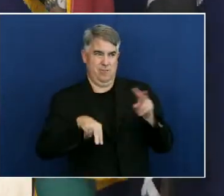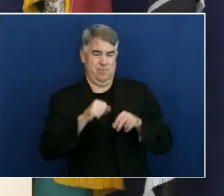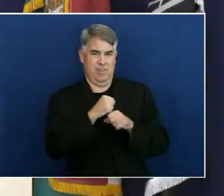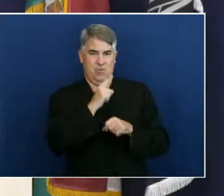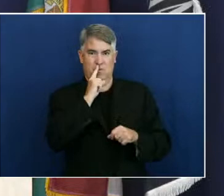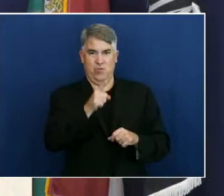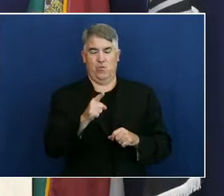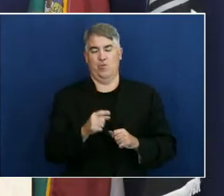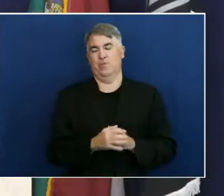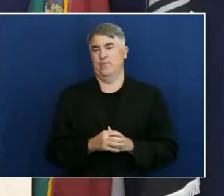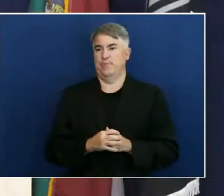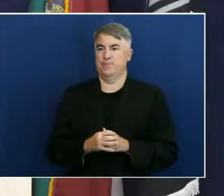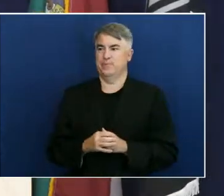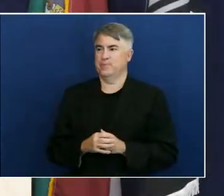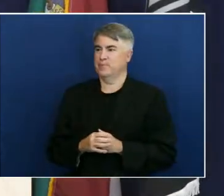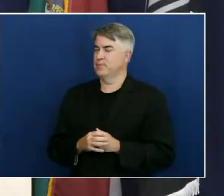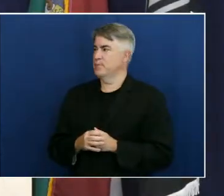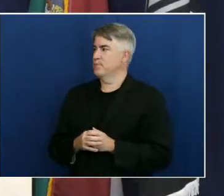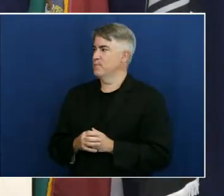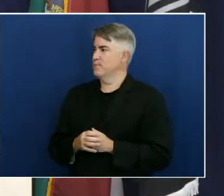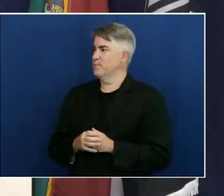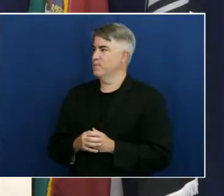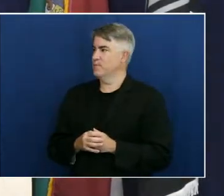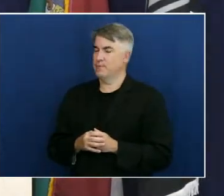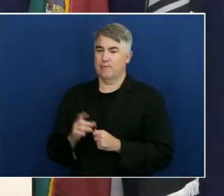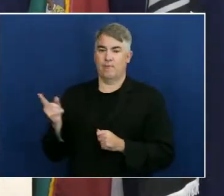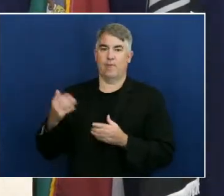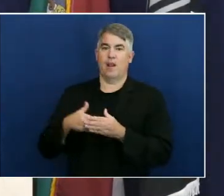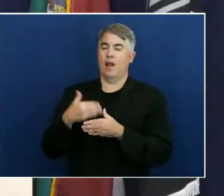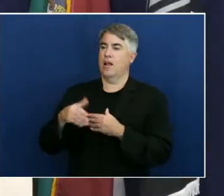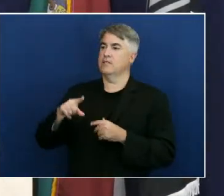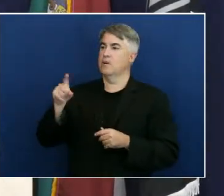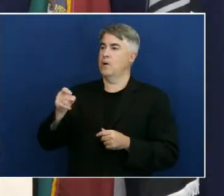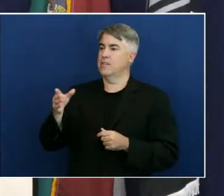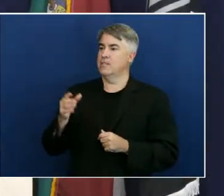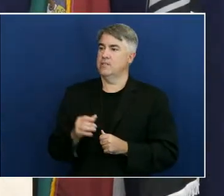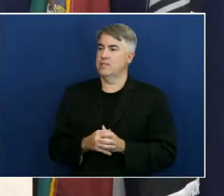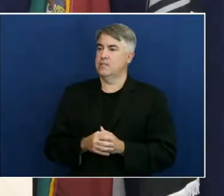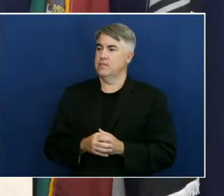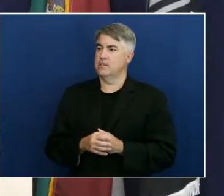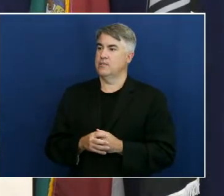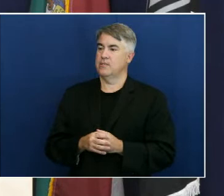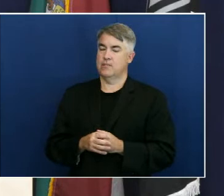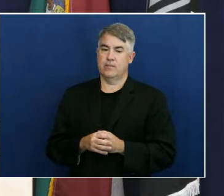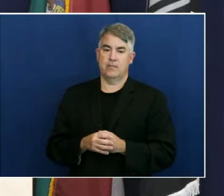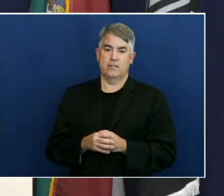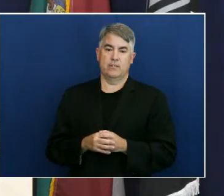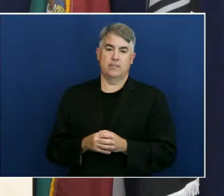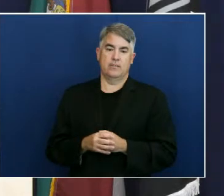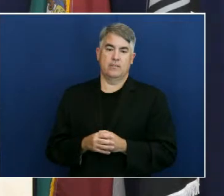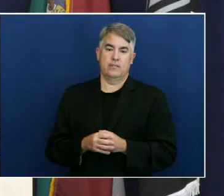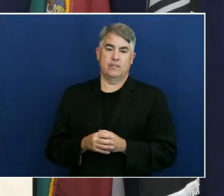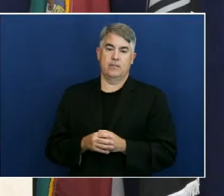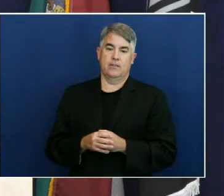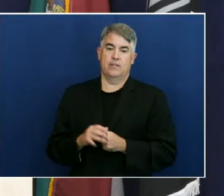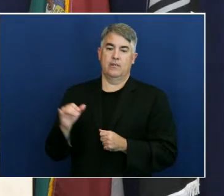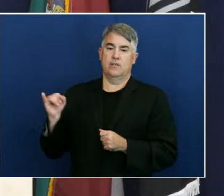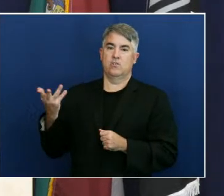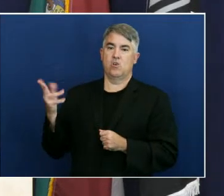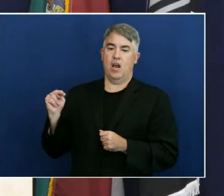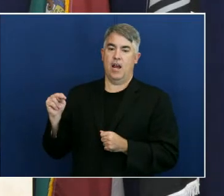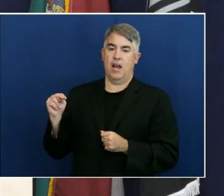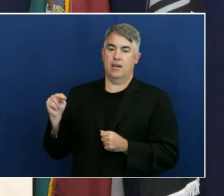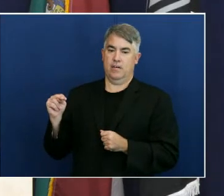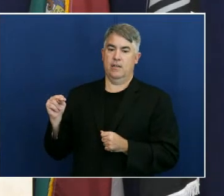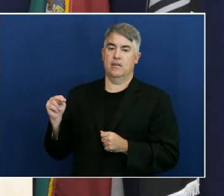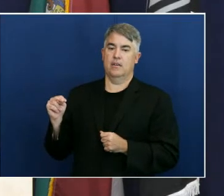Next question. This next question is from Jonathan Wozen with the San